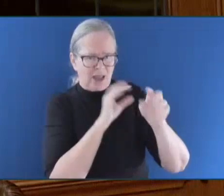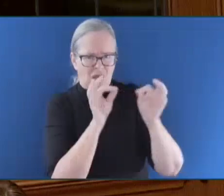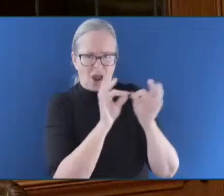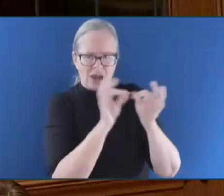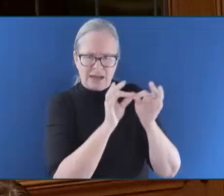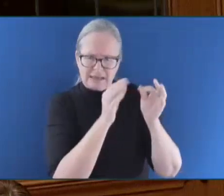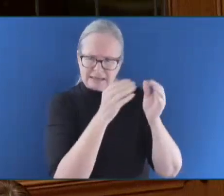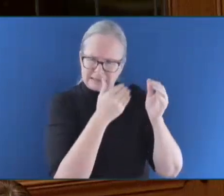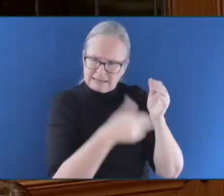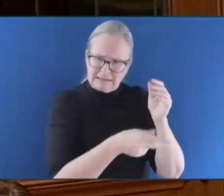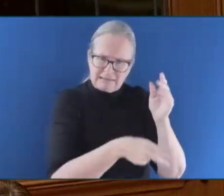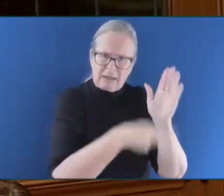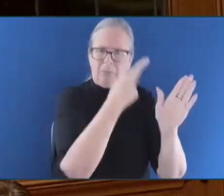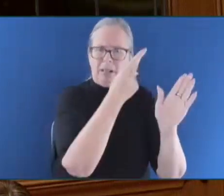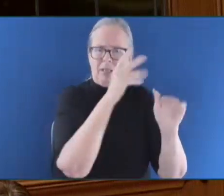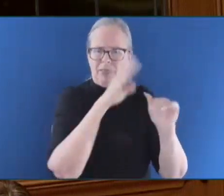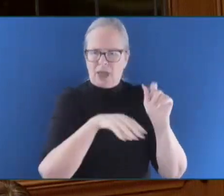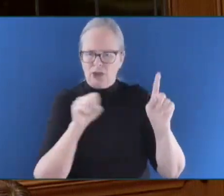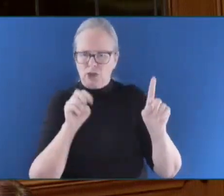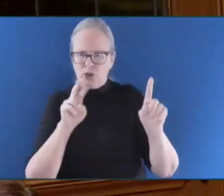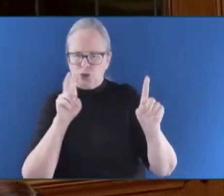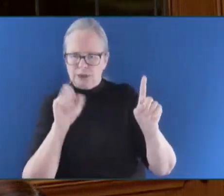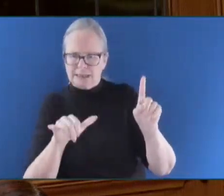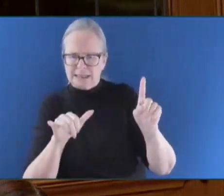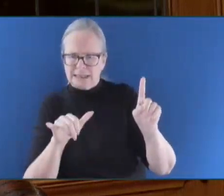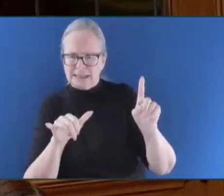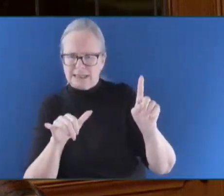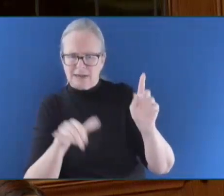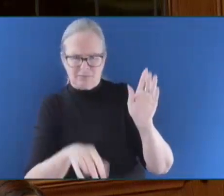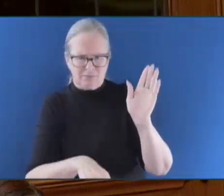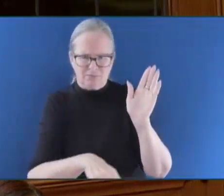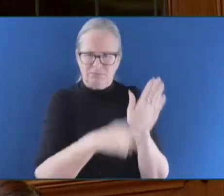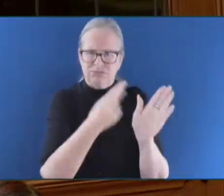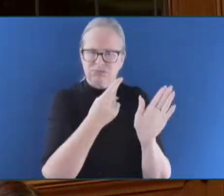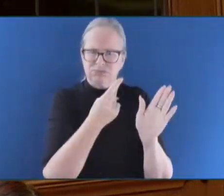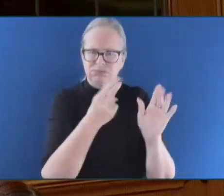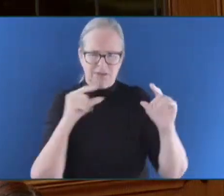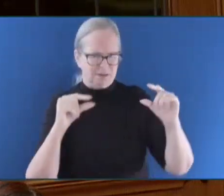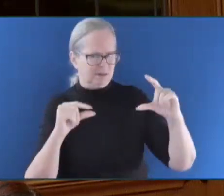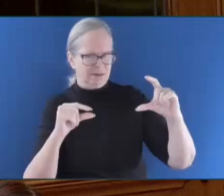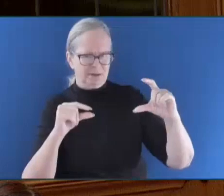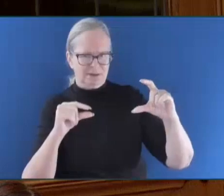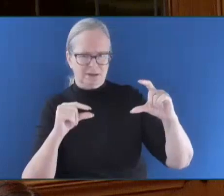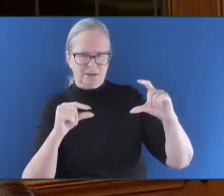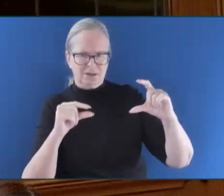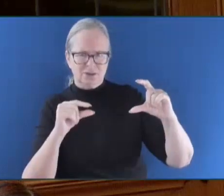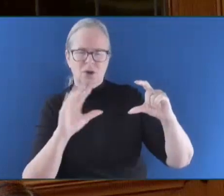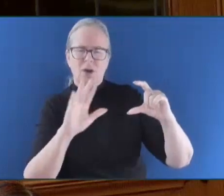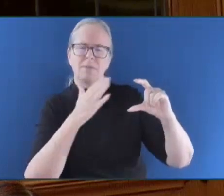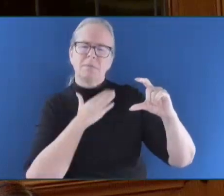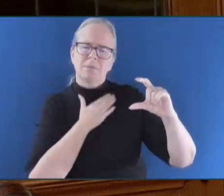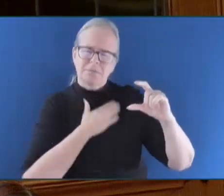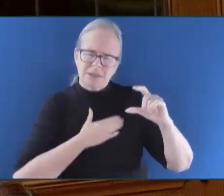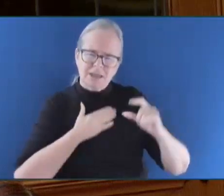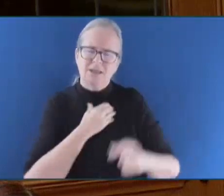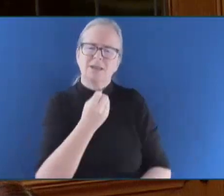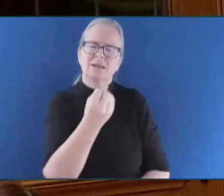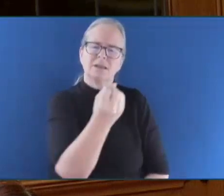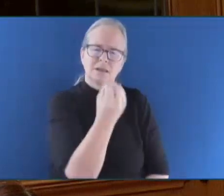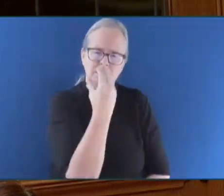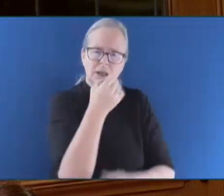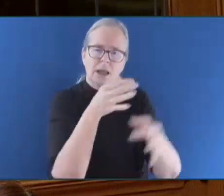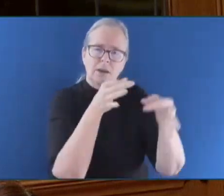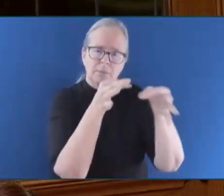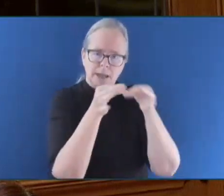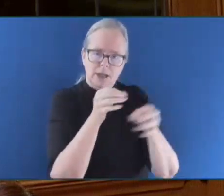Mr. Speaker, would this NDP premier please explain to concerned Surrey families who are already